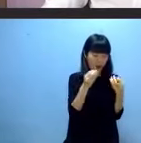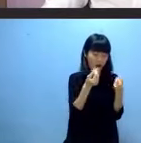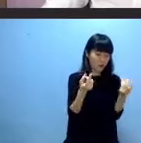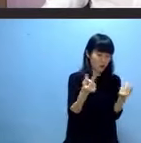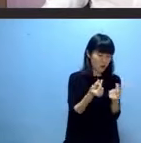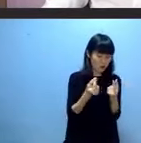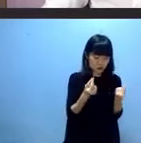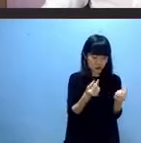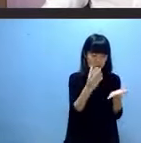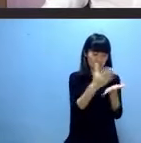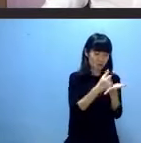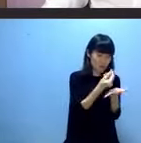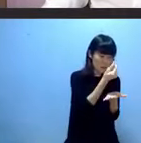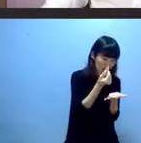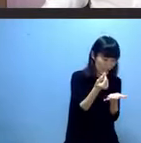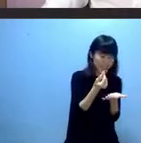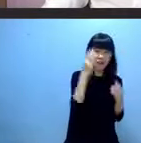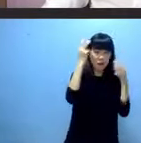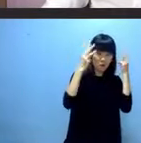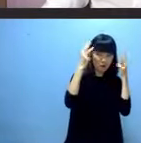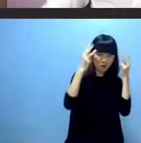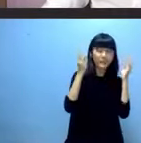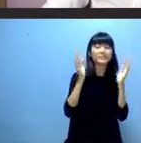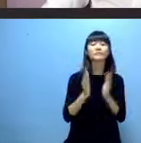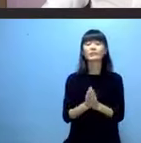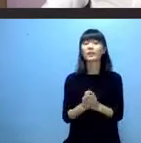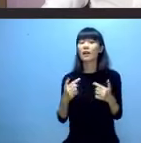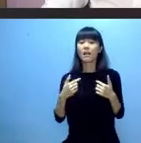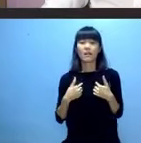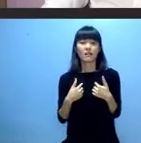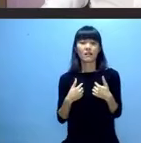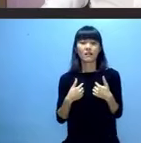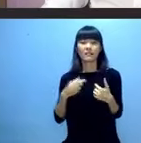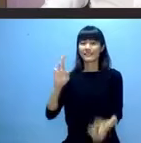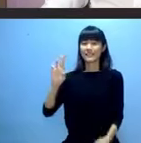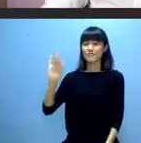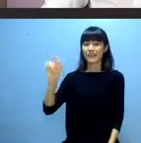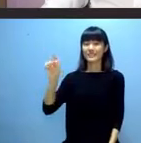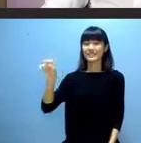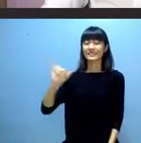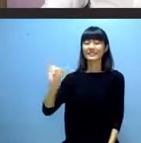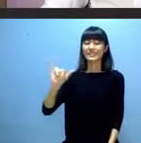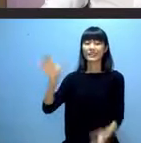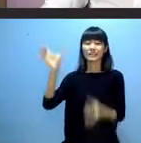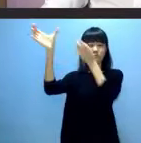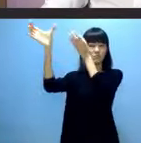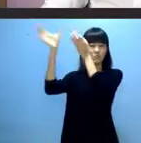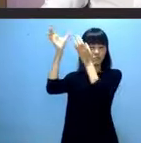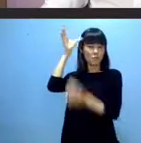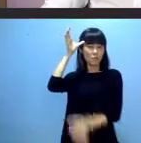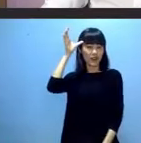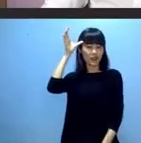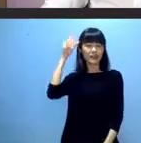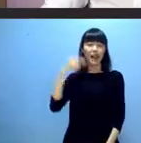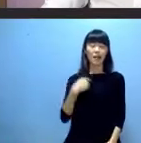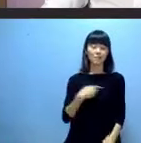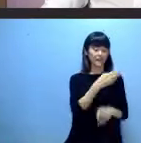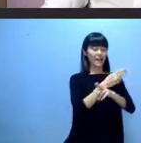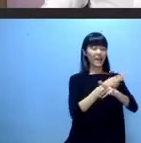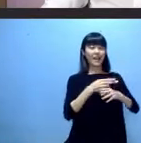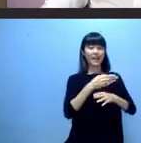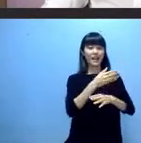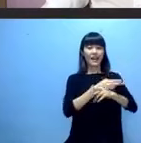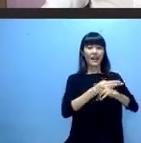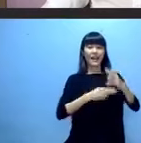blah. So, I will always say that Ryan's like the brain of Society Staples, and I'm essentially the hands and legs that tries to piece